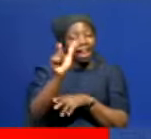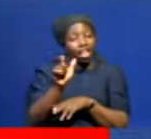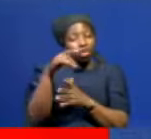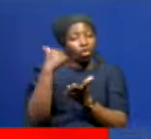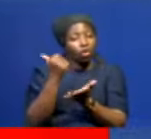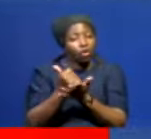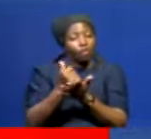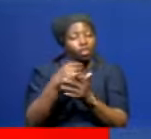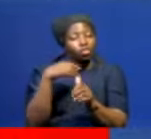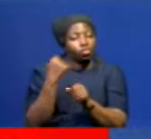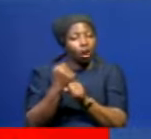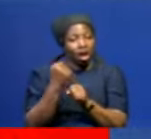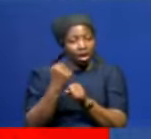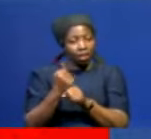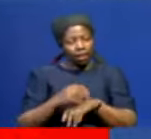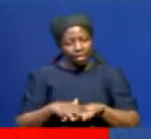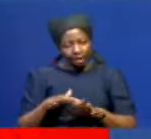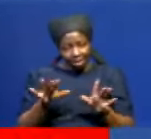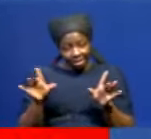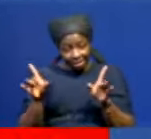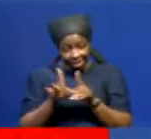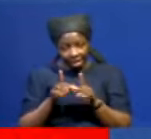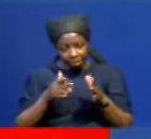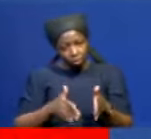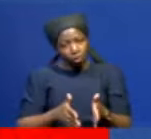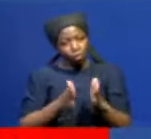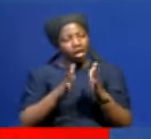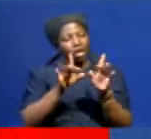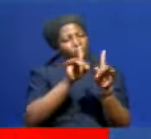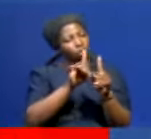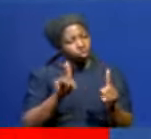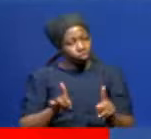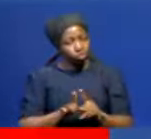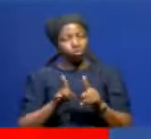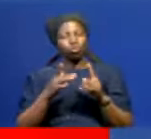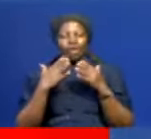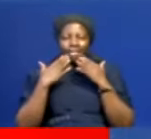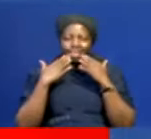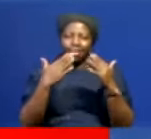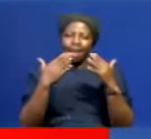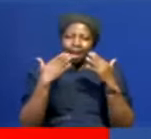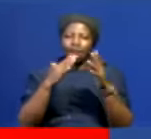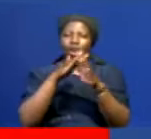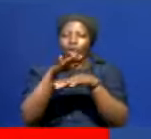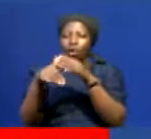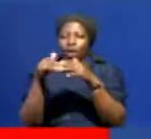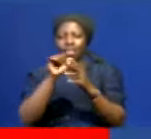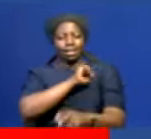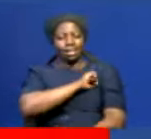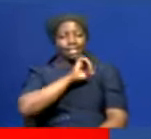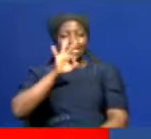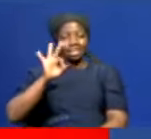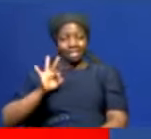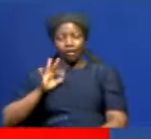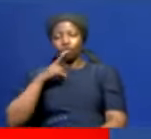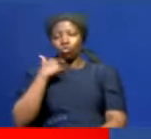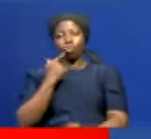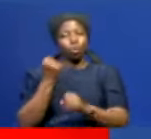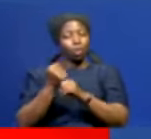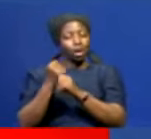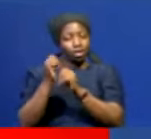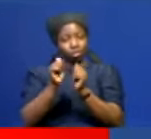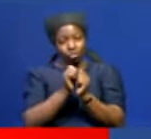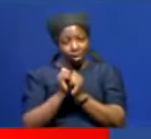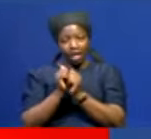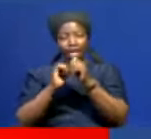office. In the same vein, may I also thank all the staff that we have worked with at the Ministry